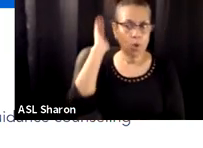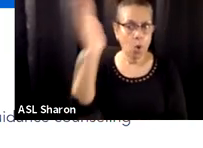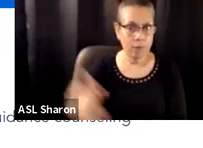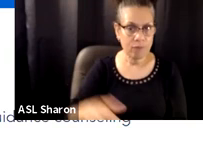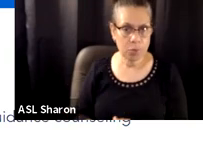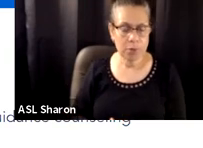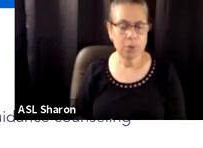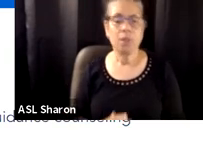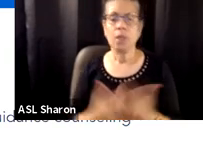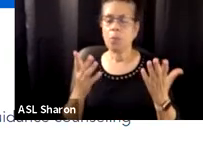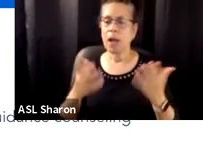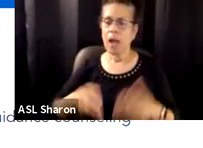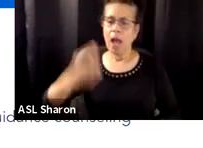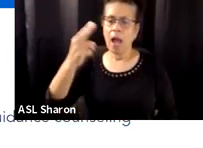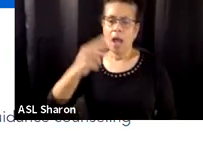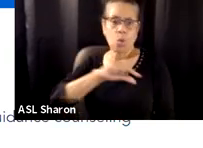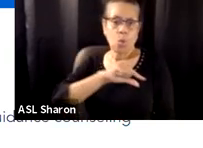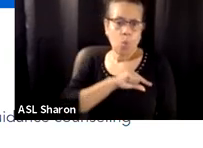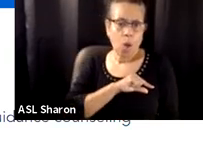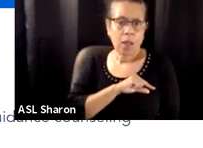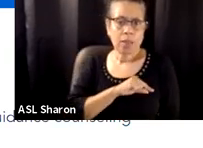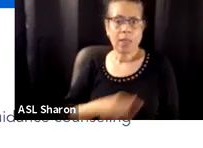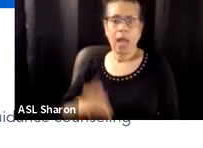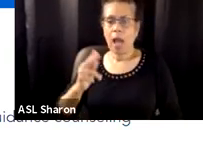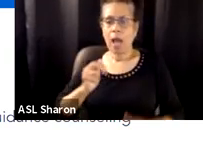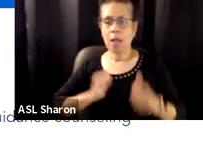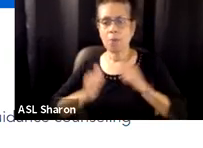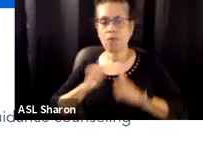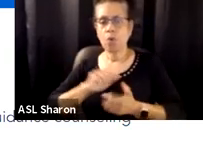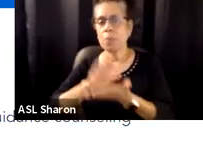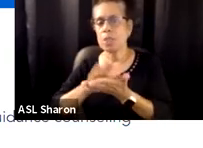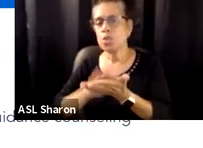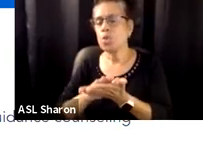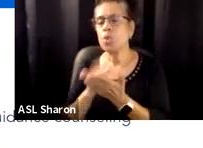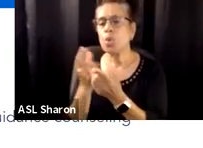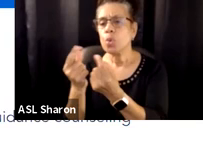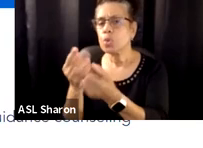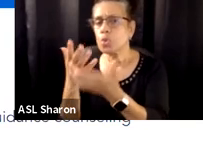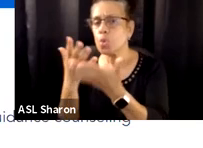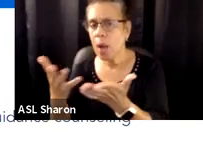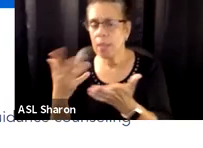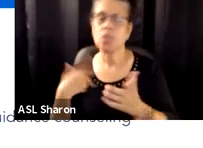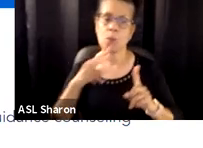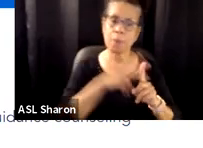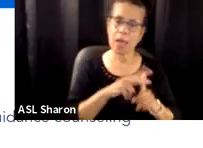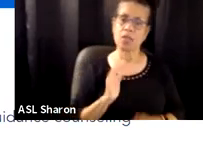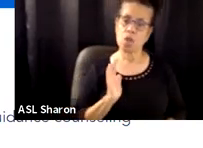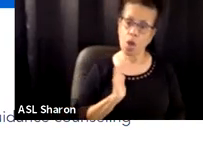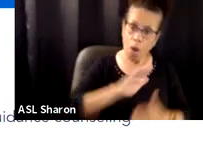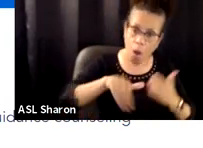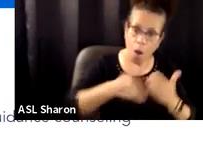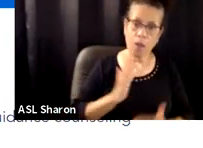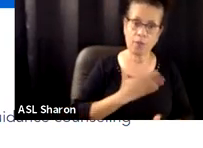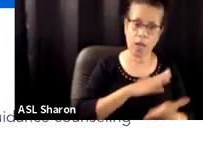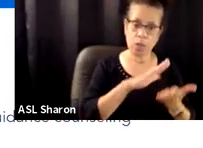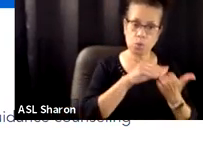high-performing well-resourced districts do that we don't do and that should be where we're heading as well as i've said many times you know this